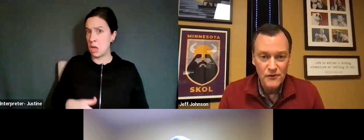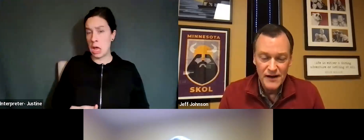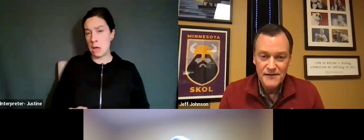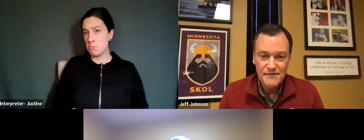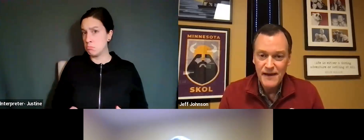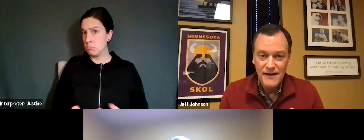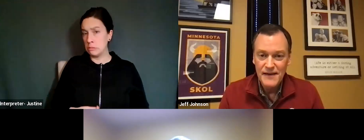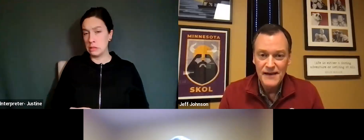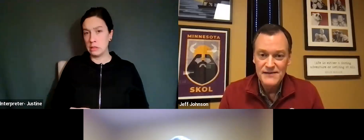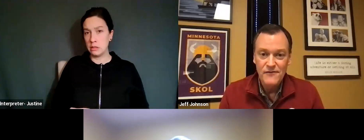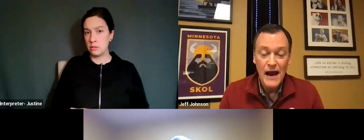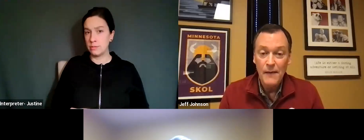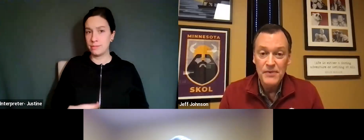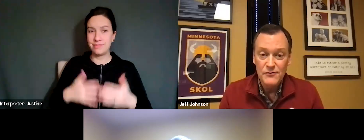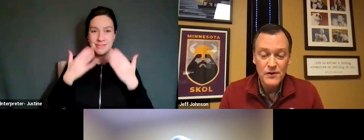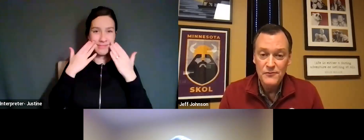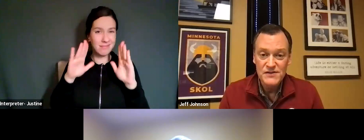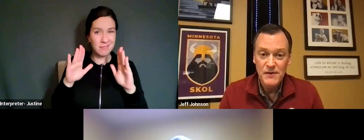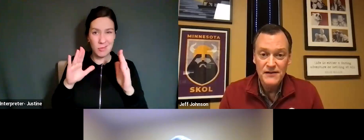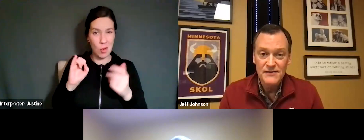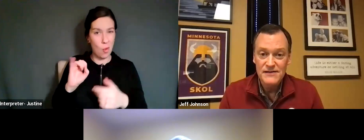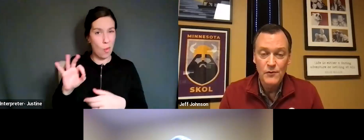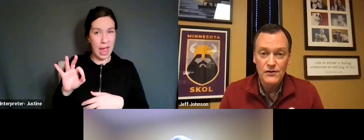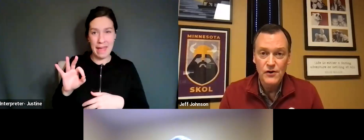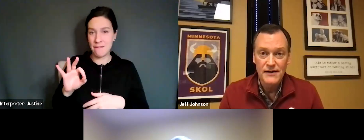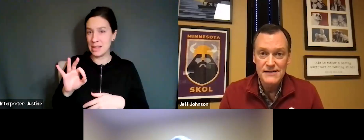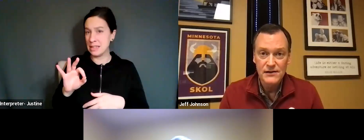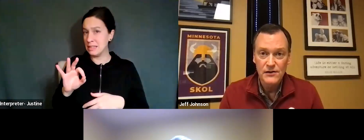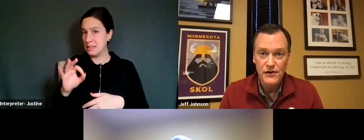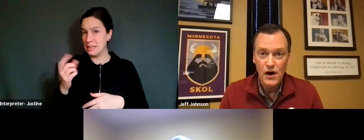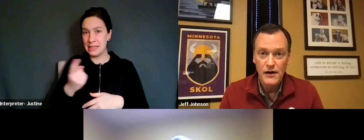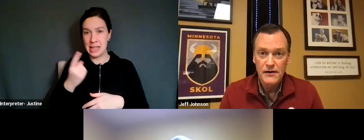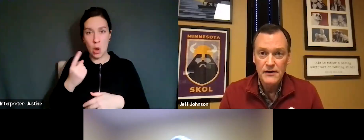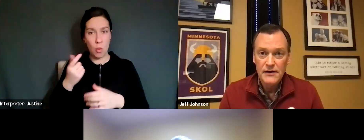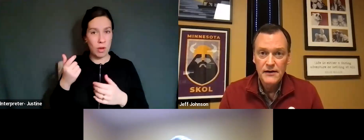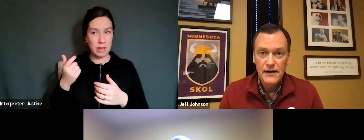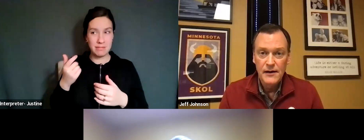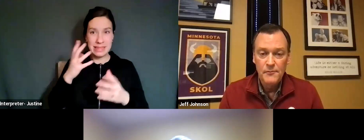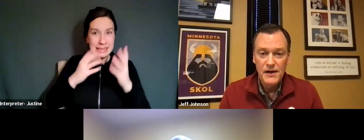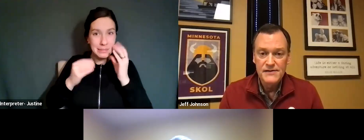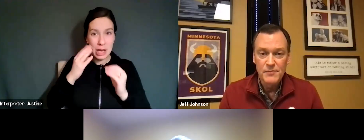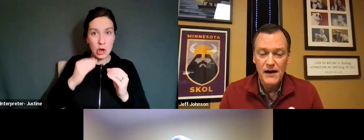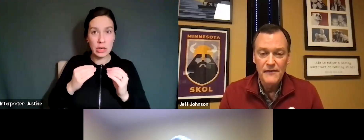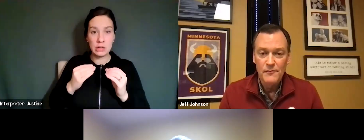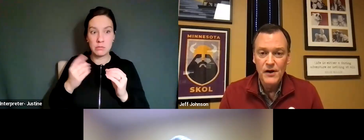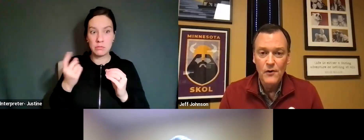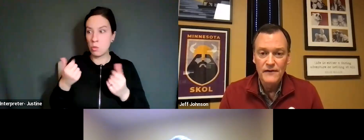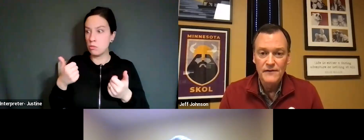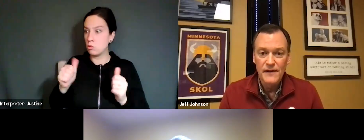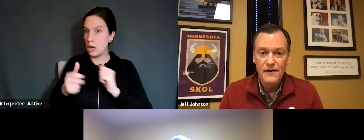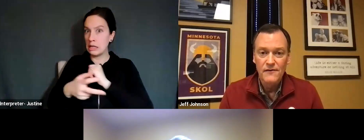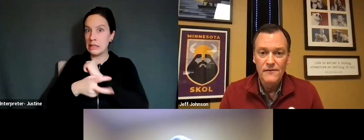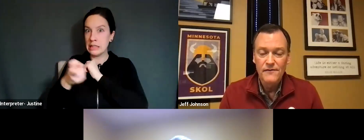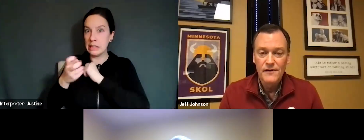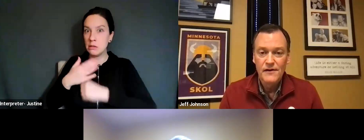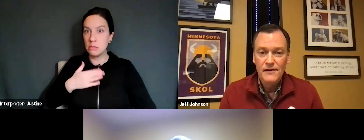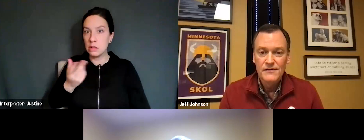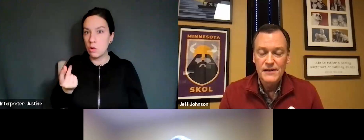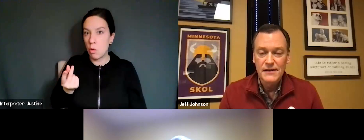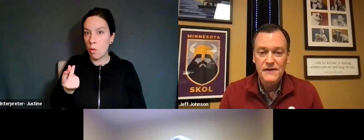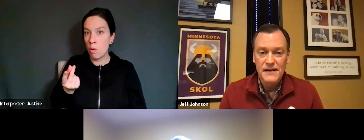I don't know that anything has ever happened with respect to someone trying to steal a dog based upon them knowing that they are